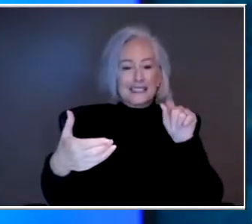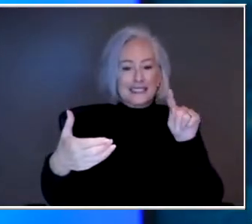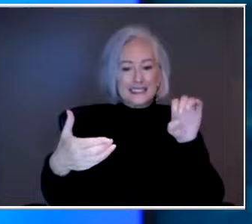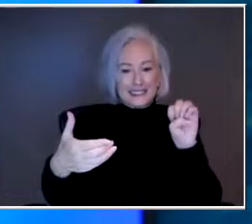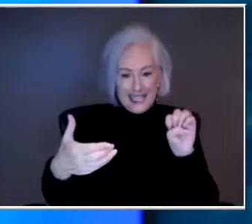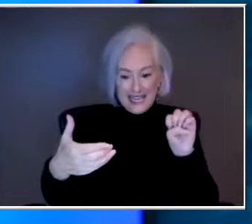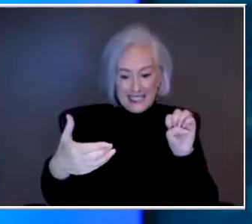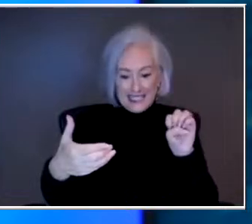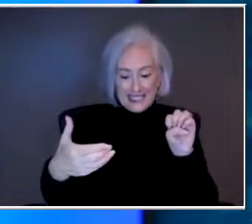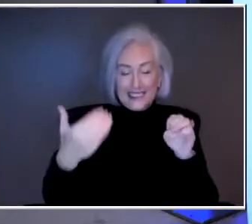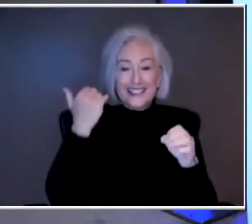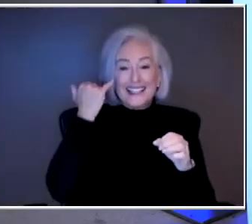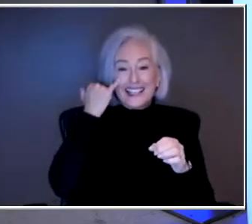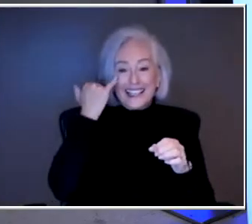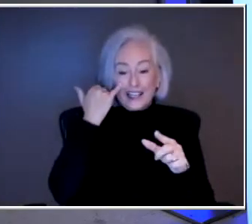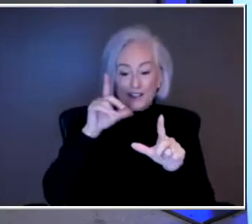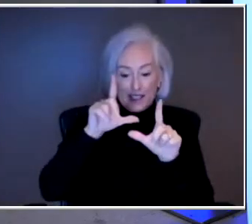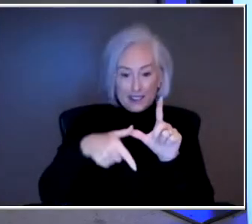they expire.